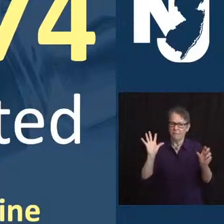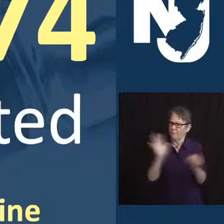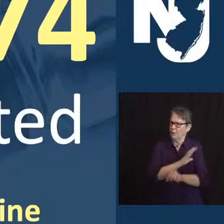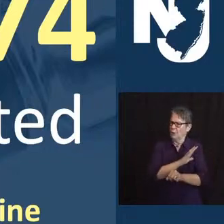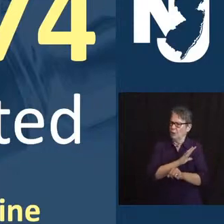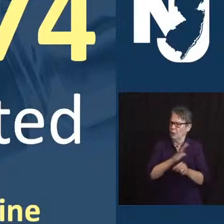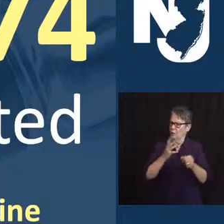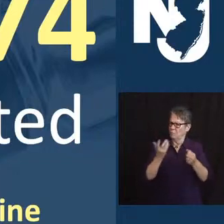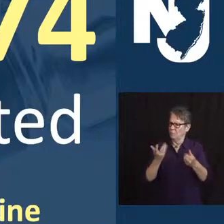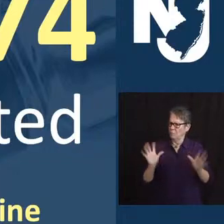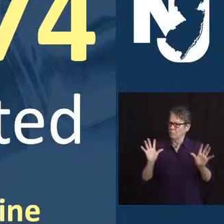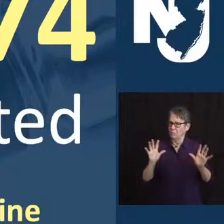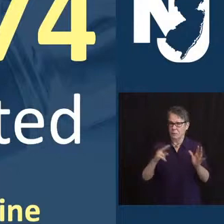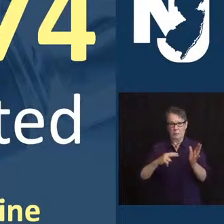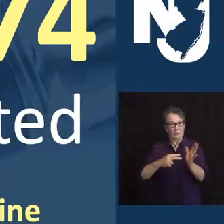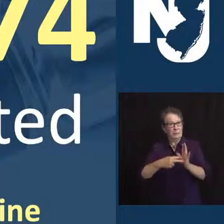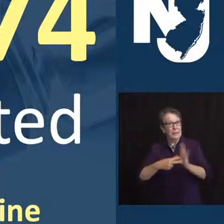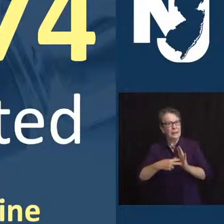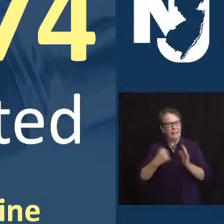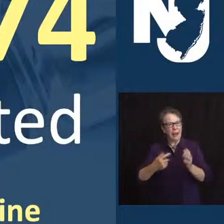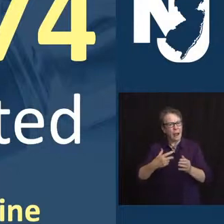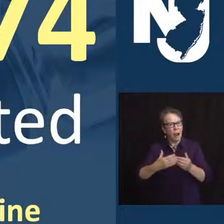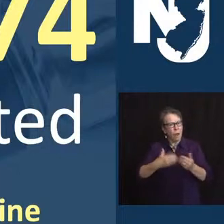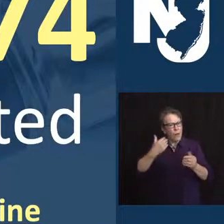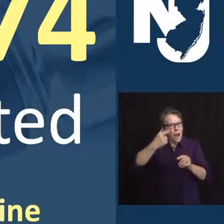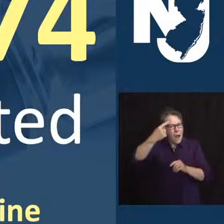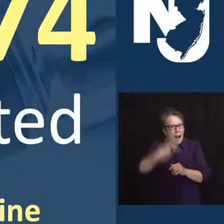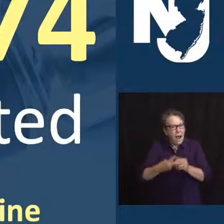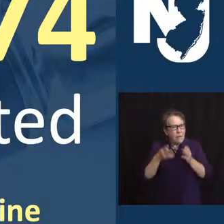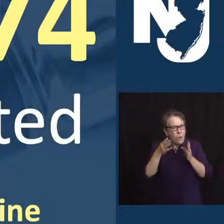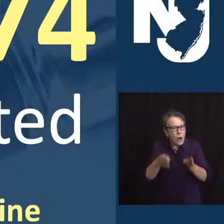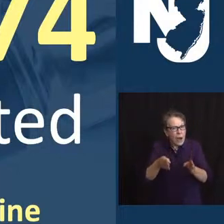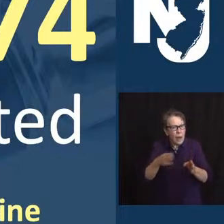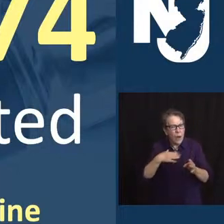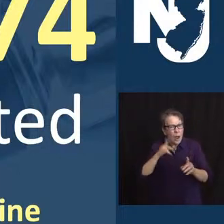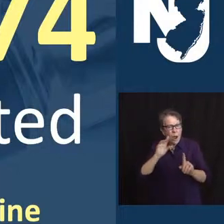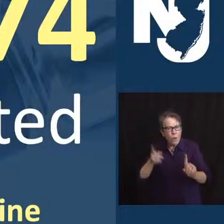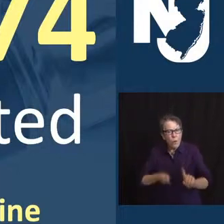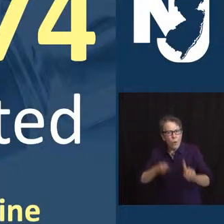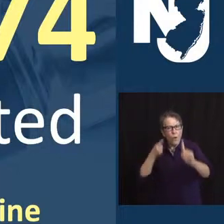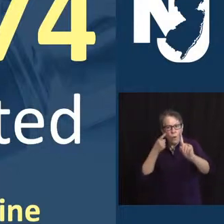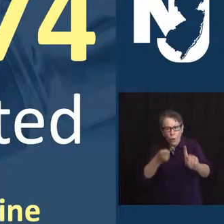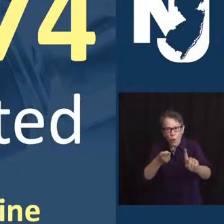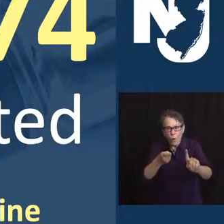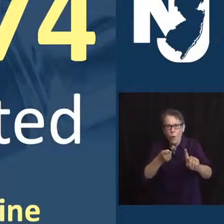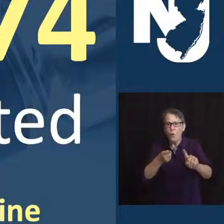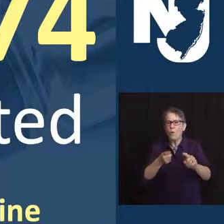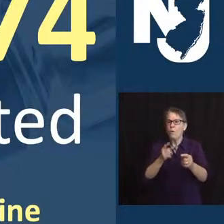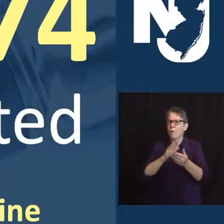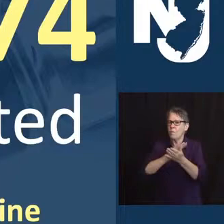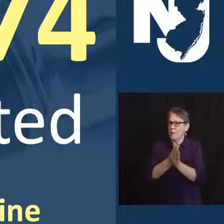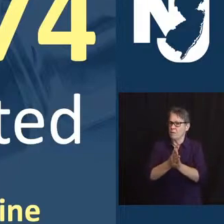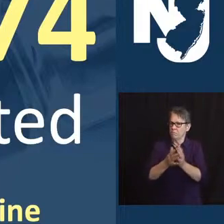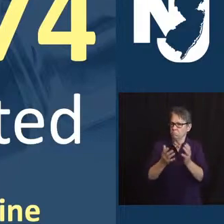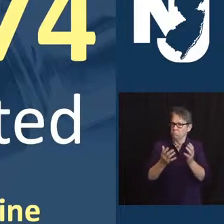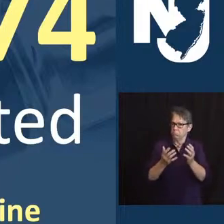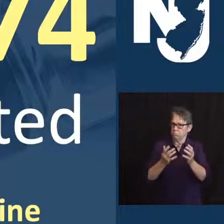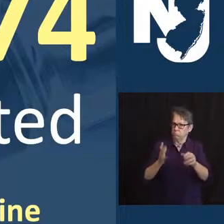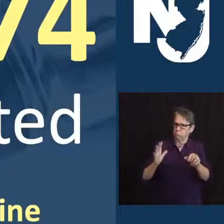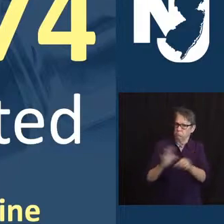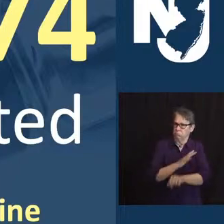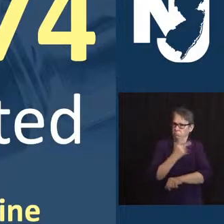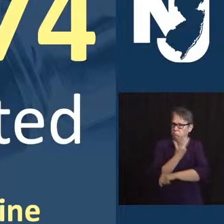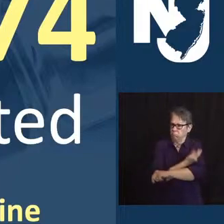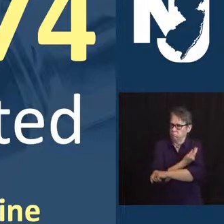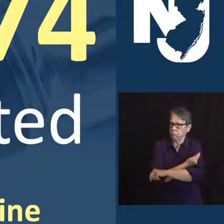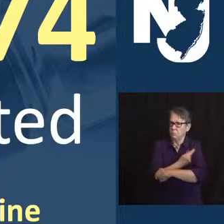work, and study in New Jersey by the end of June. And as a reminder, 1 week from today, we will remove the final barrier